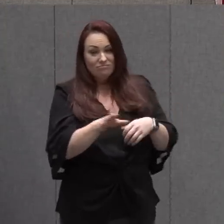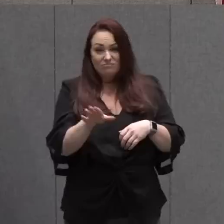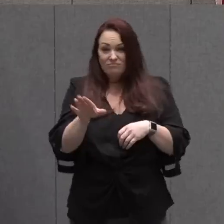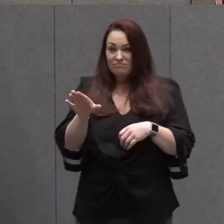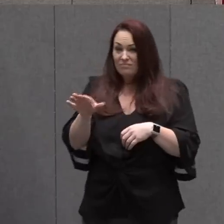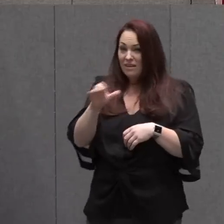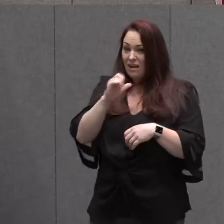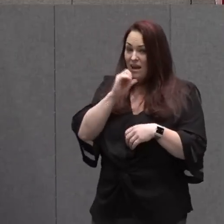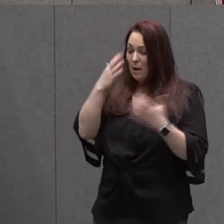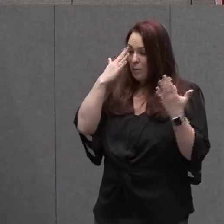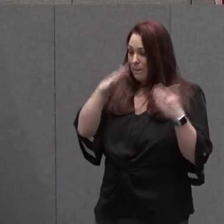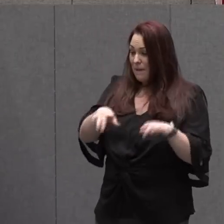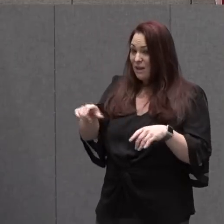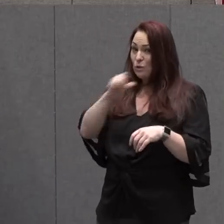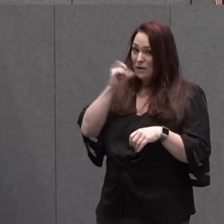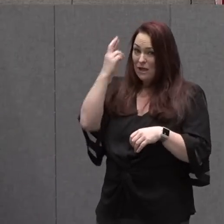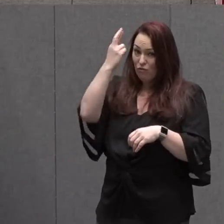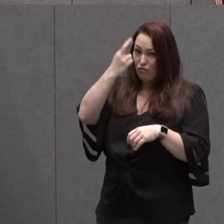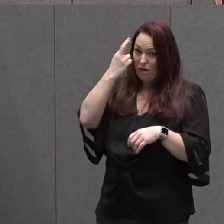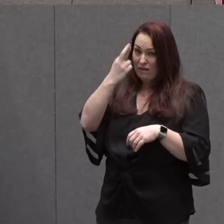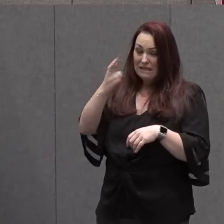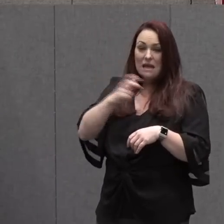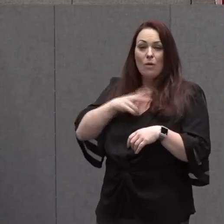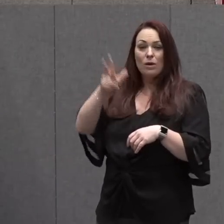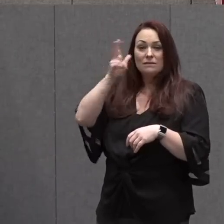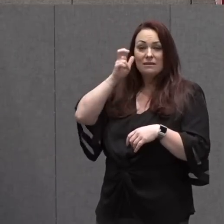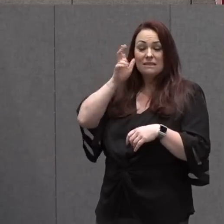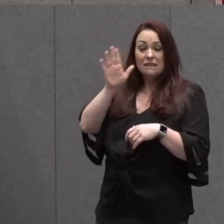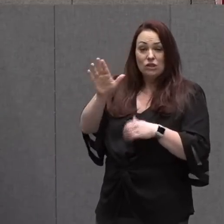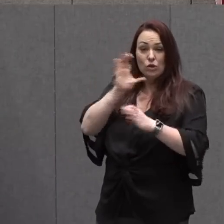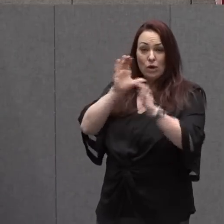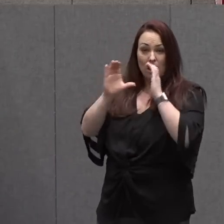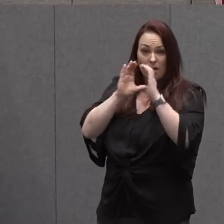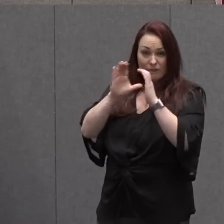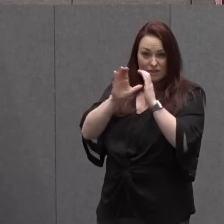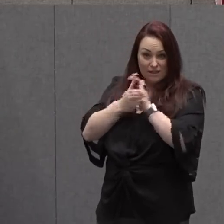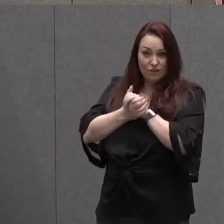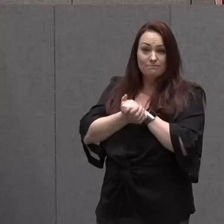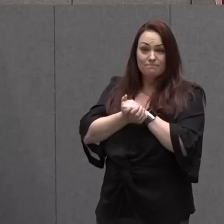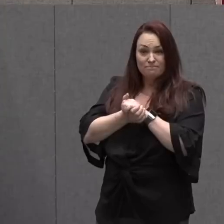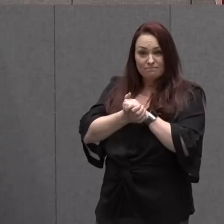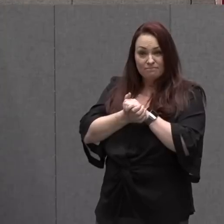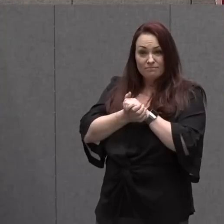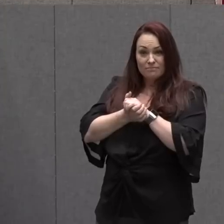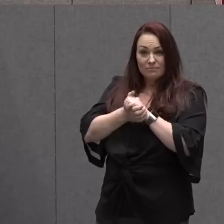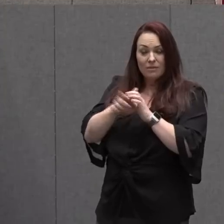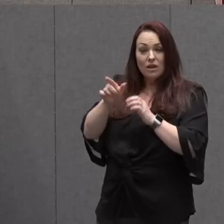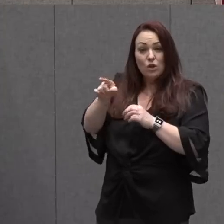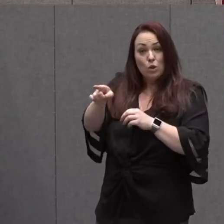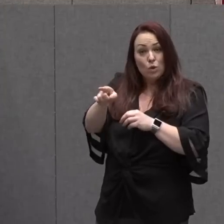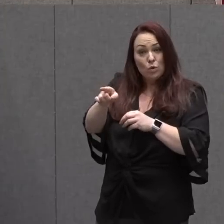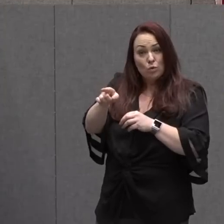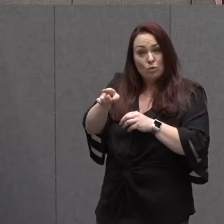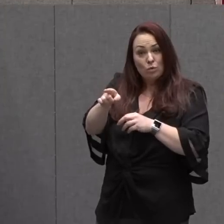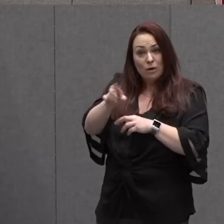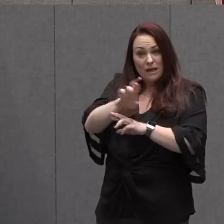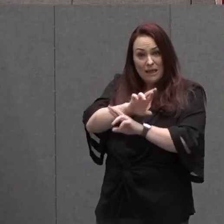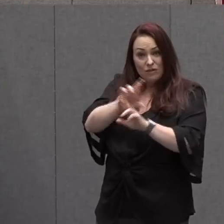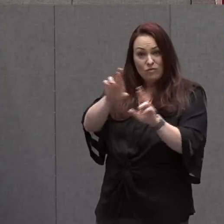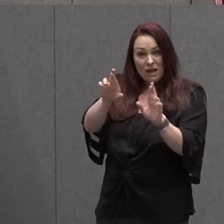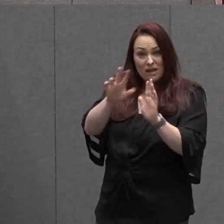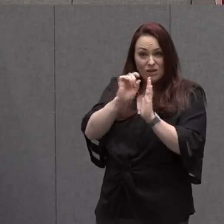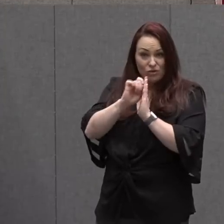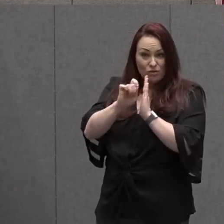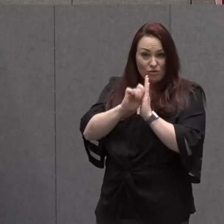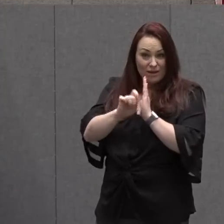didn't realize I was listening to your conversation, and you were about to write some really cool